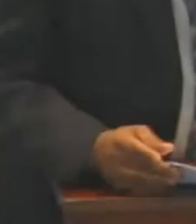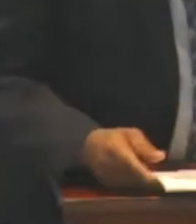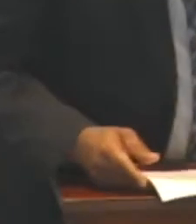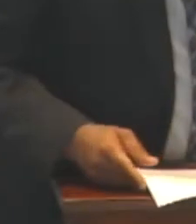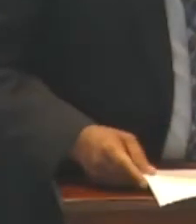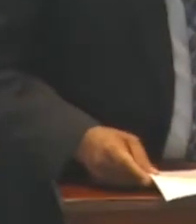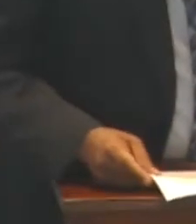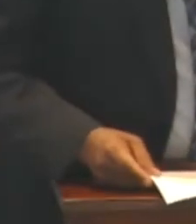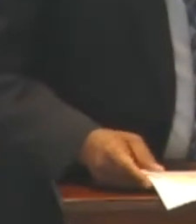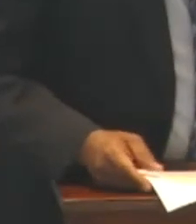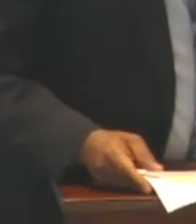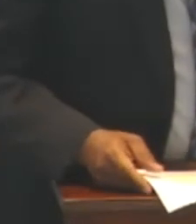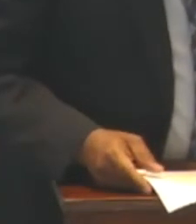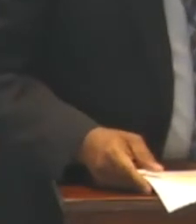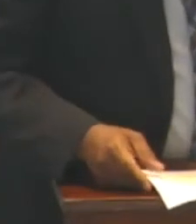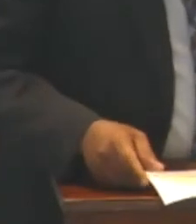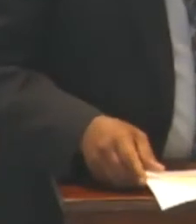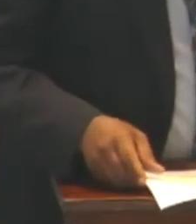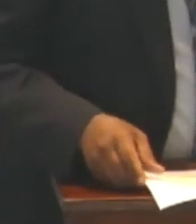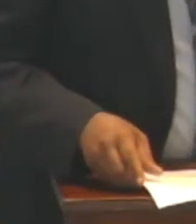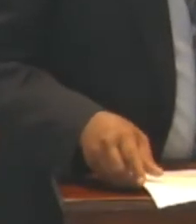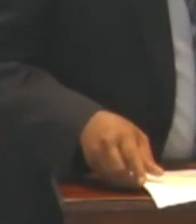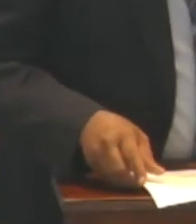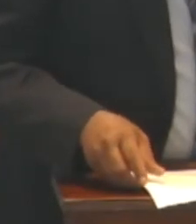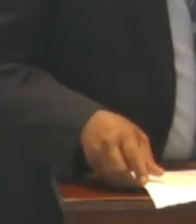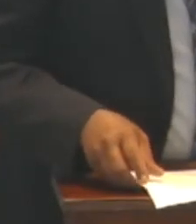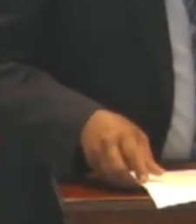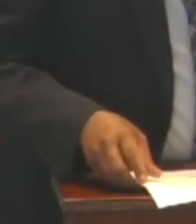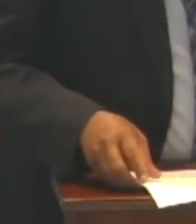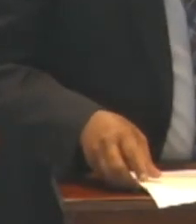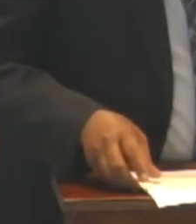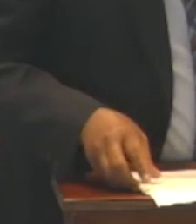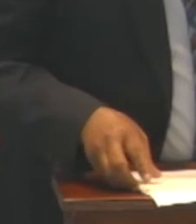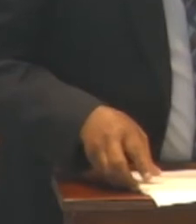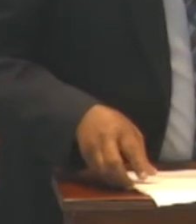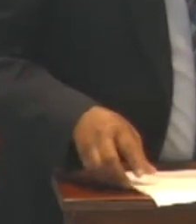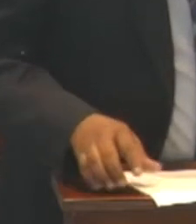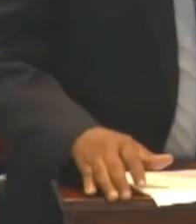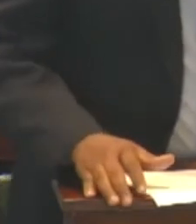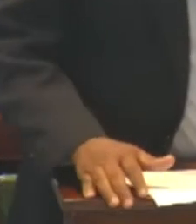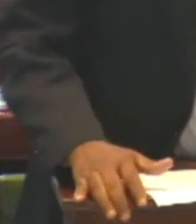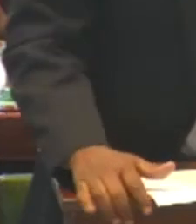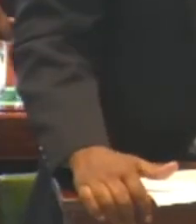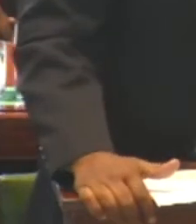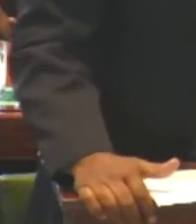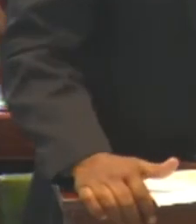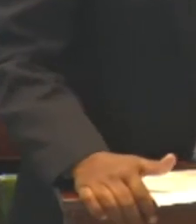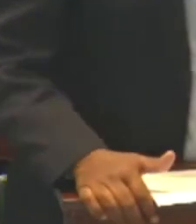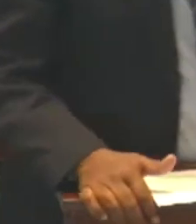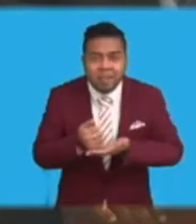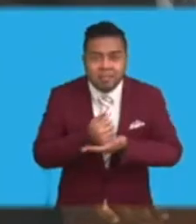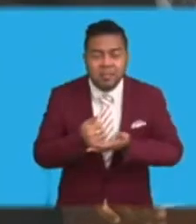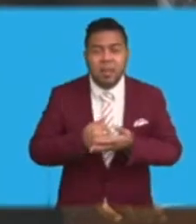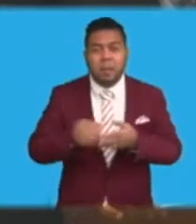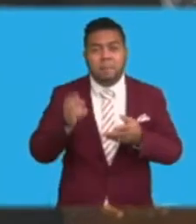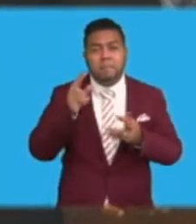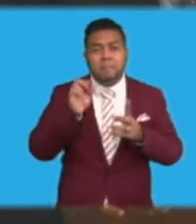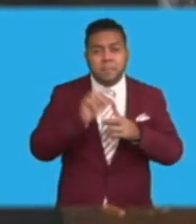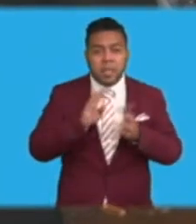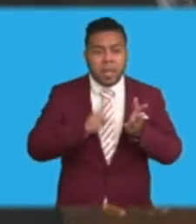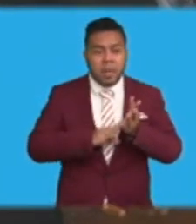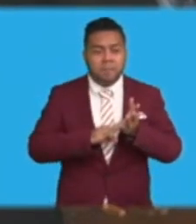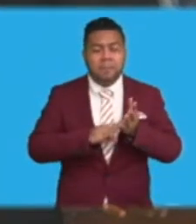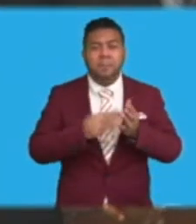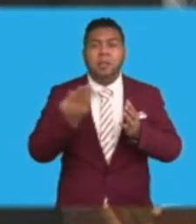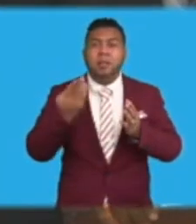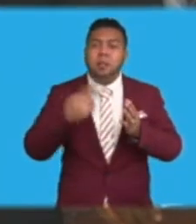Honourable Speaker, Honourable Acting Prime Minister, Honourable Leader of Opposition, colleagues, thank you very much